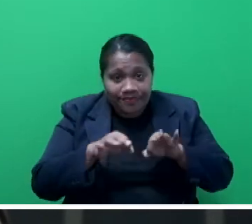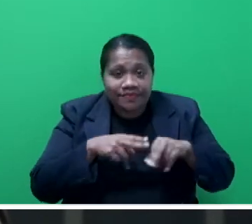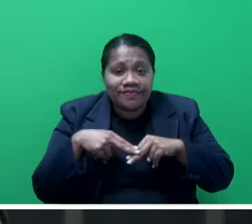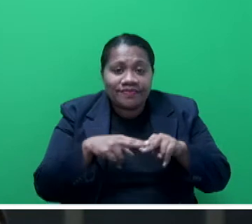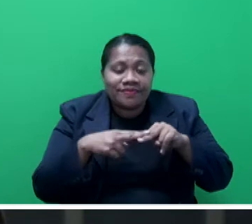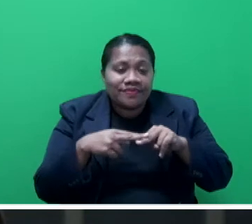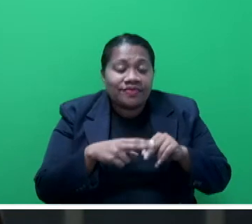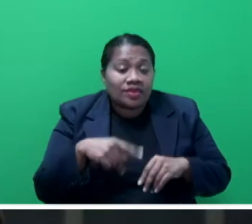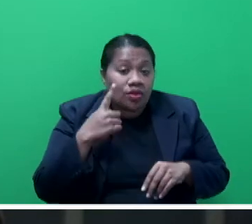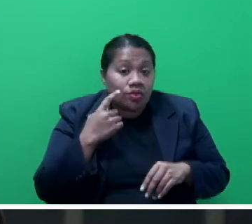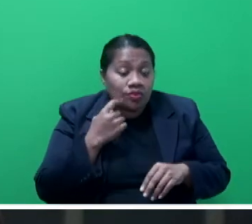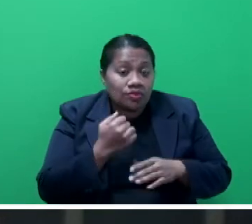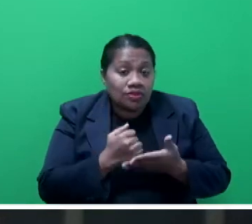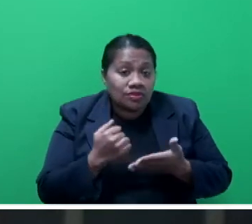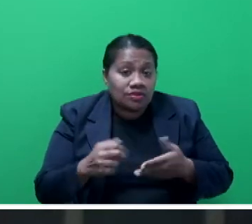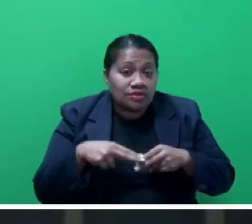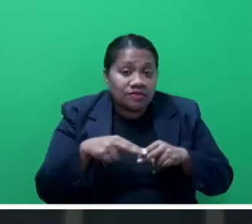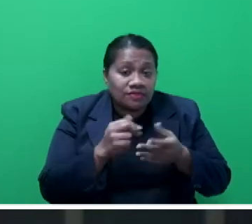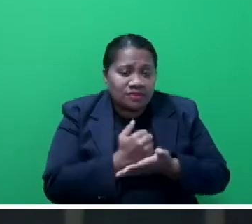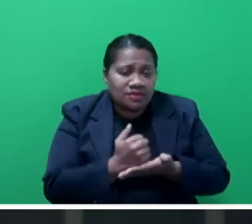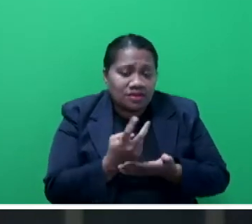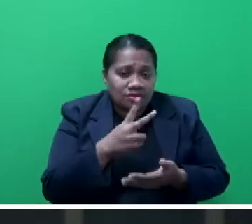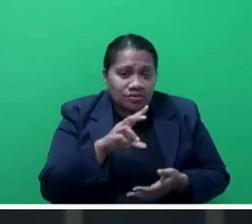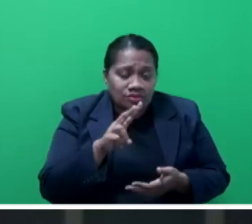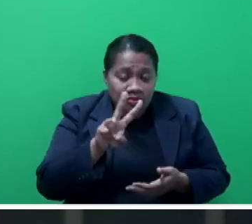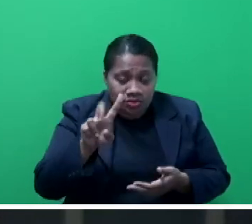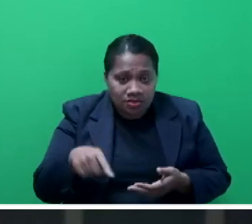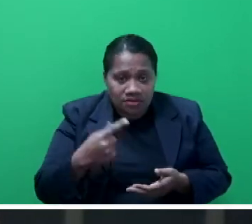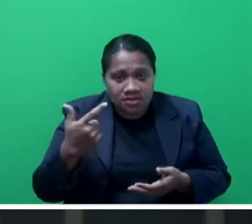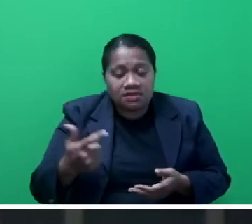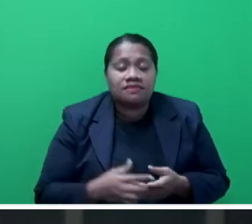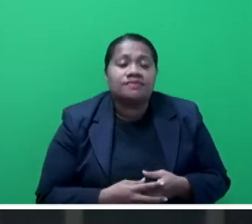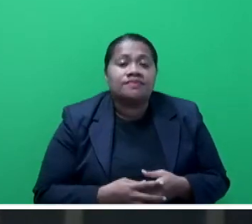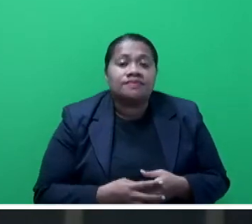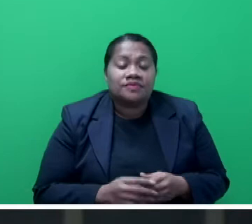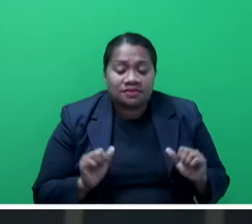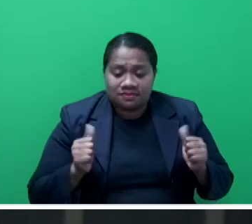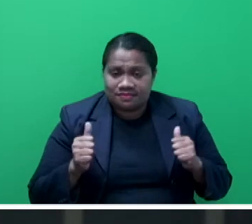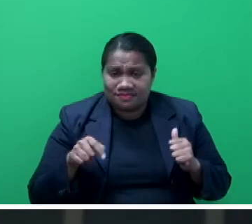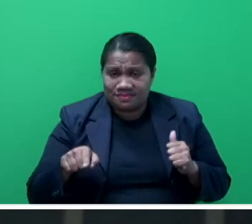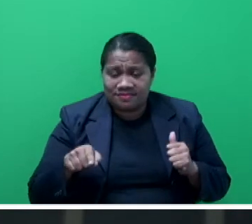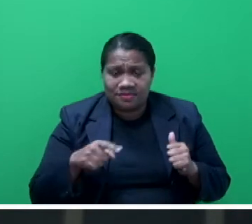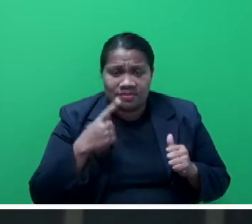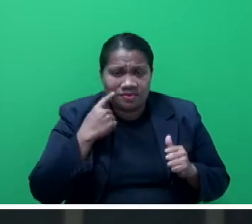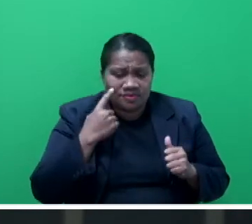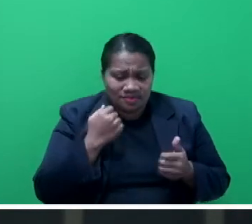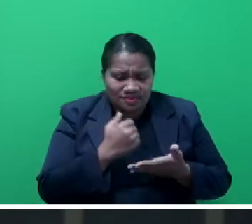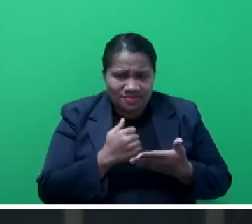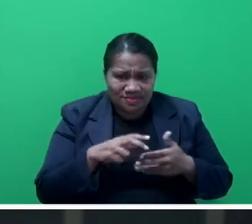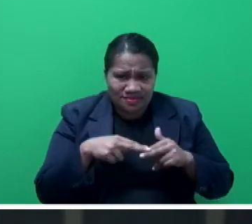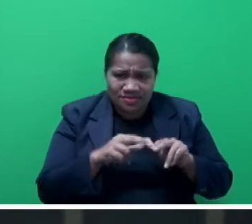of Fiji Act of 2007, and the recently completed Water Authority of Fiji Strategic Plan for 2020